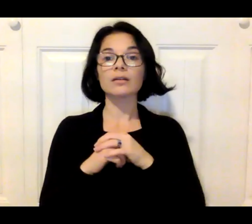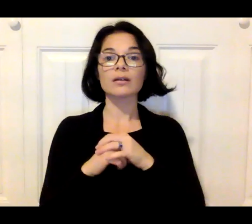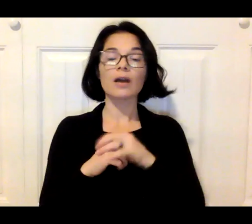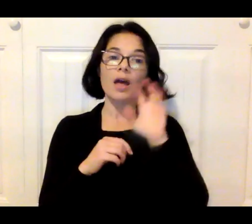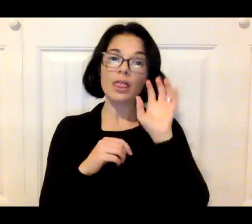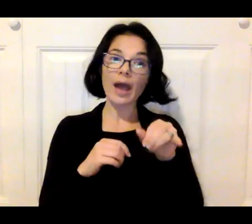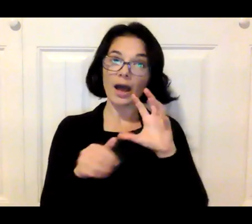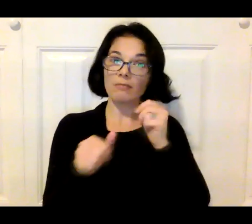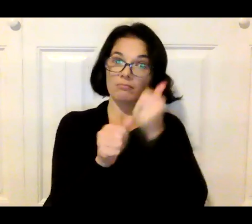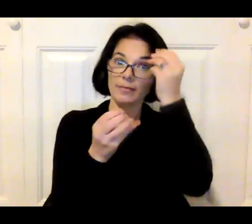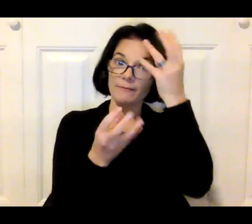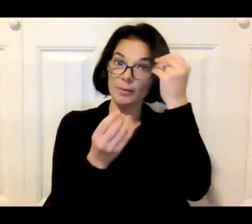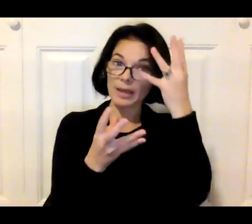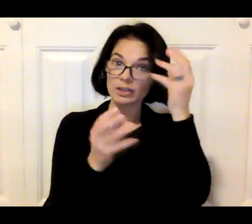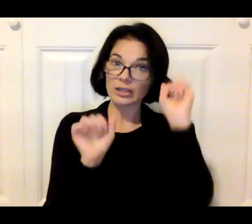updates from the